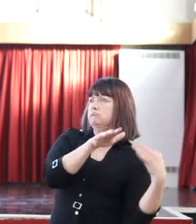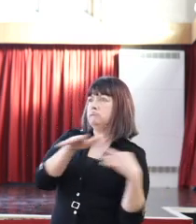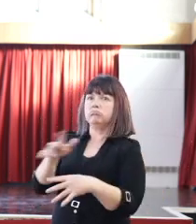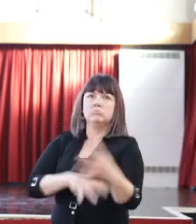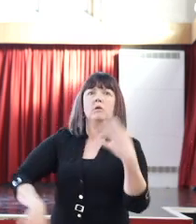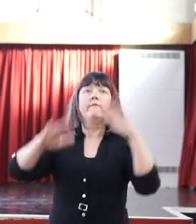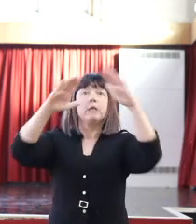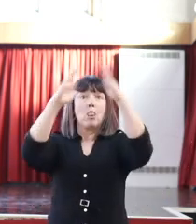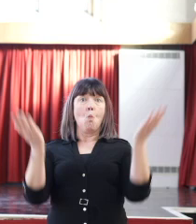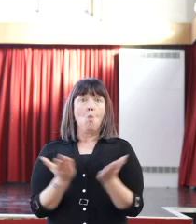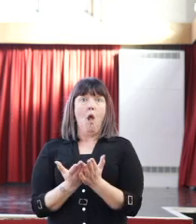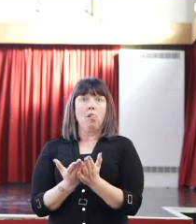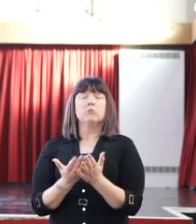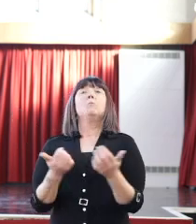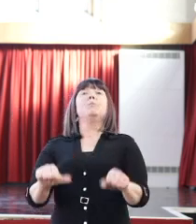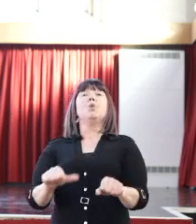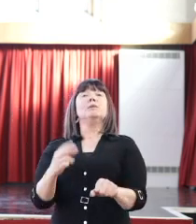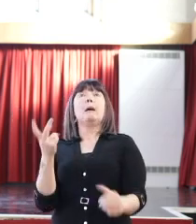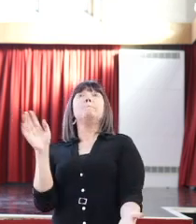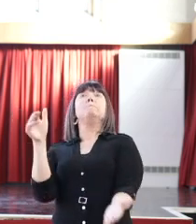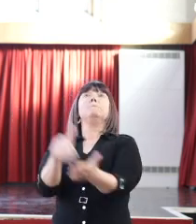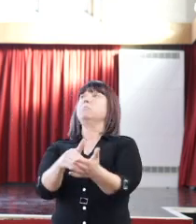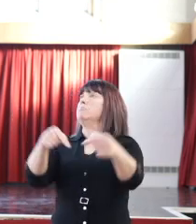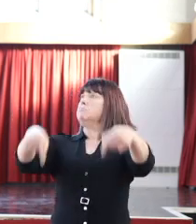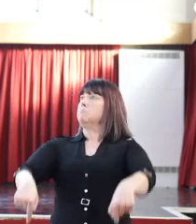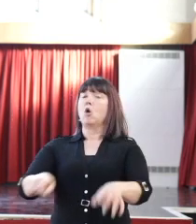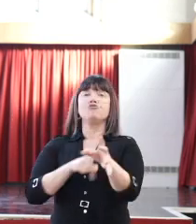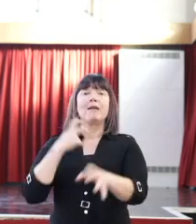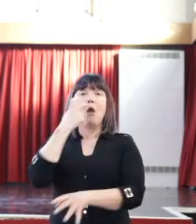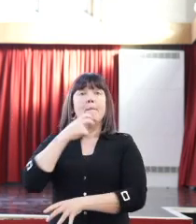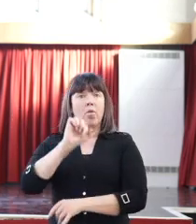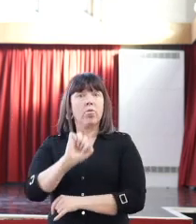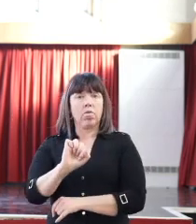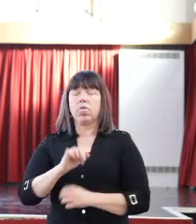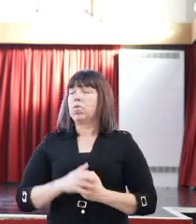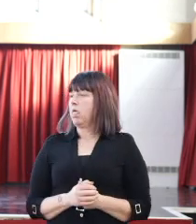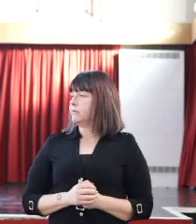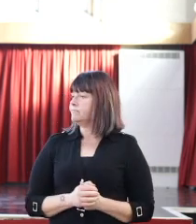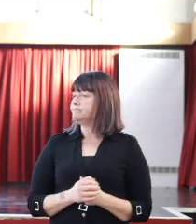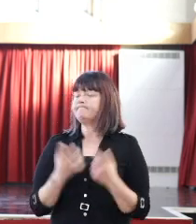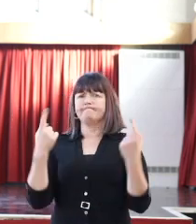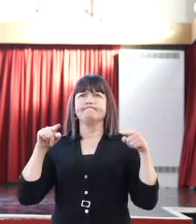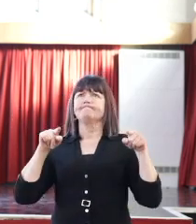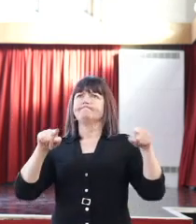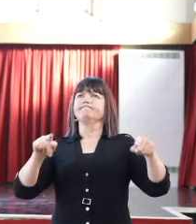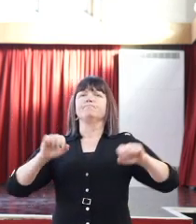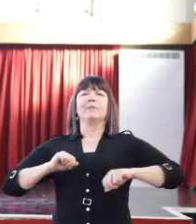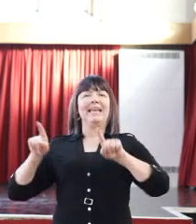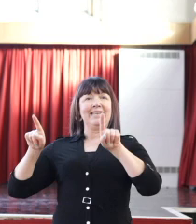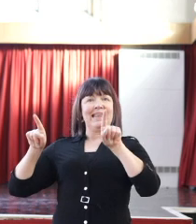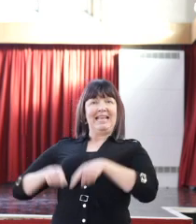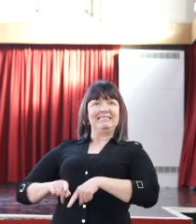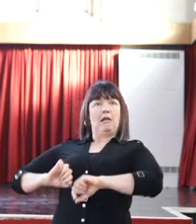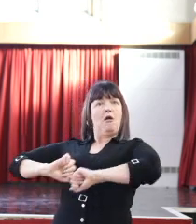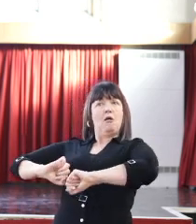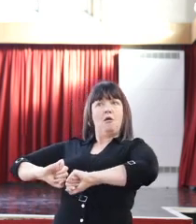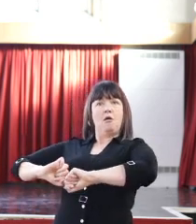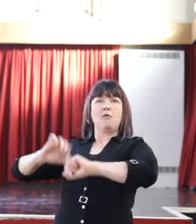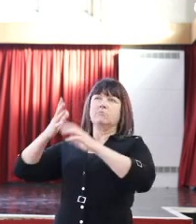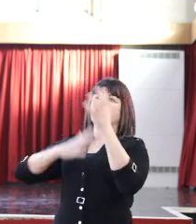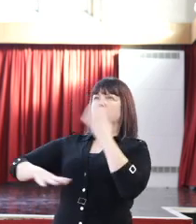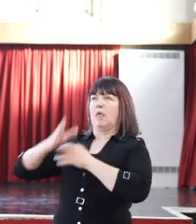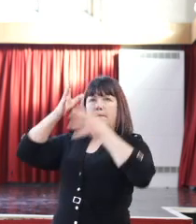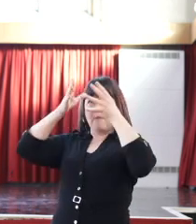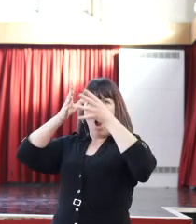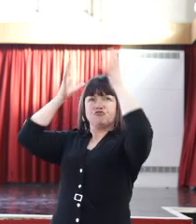groups landing in Great Yarmouth. Around the same time, the Maharaj Duleep Singh, who was an Indian royal, was exiled by the